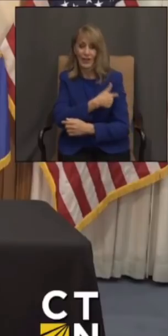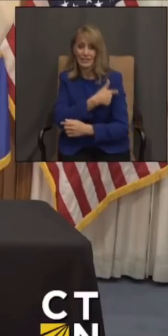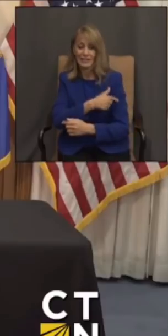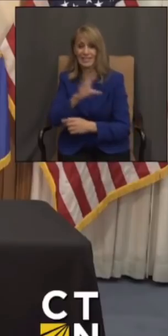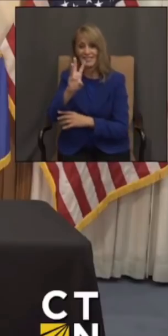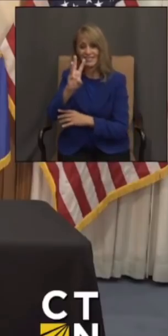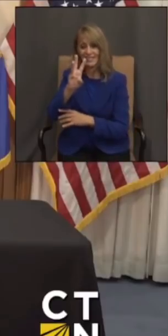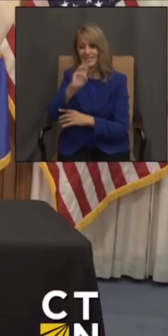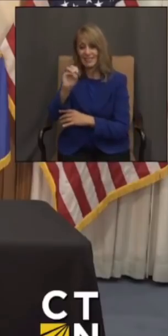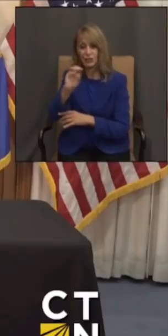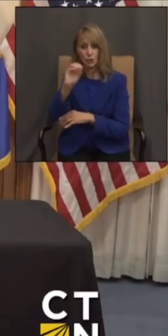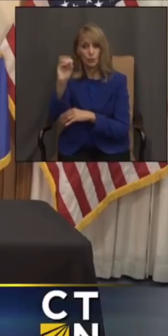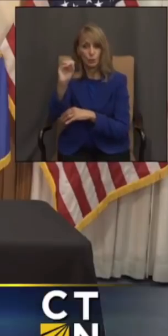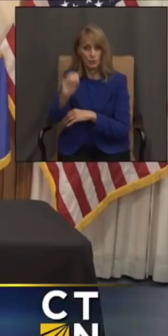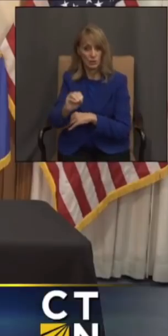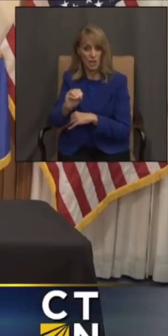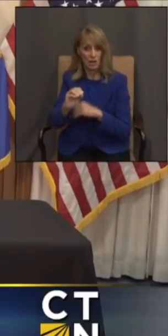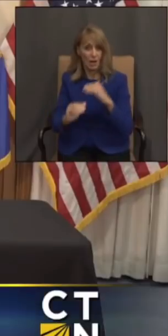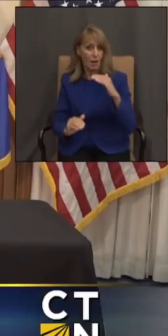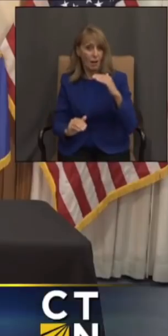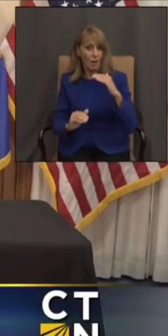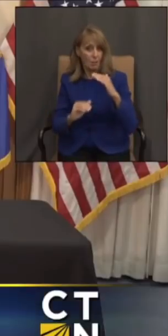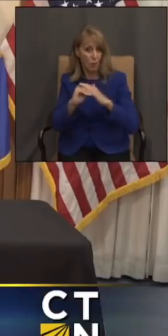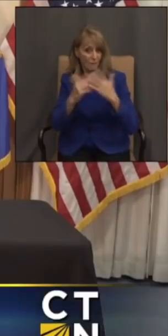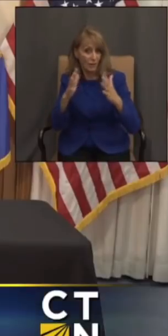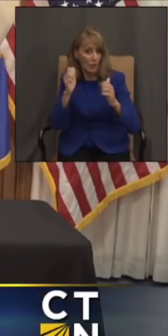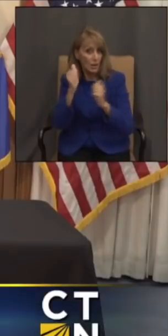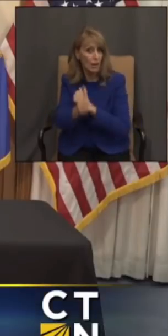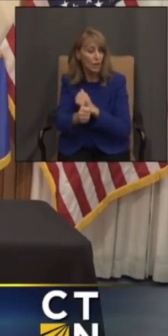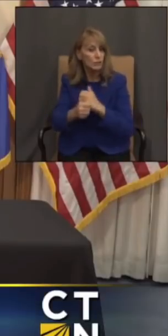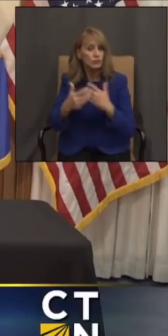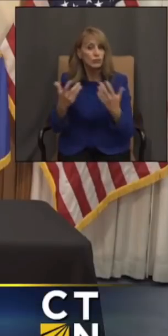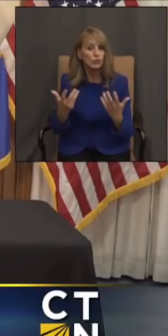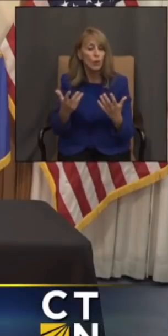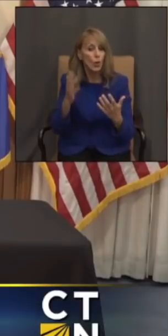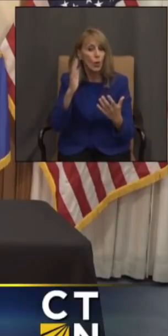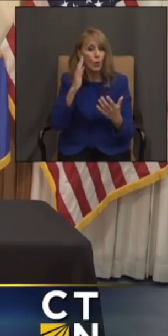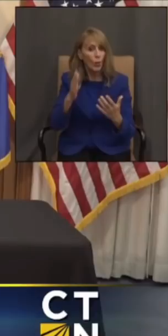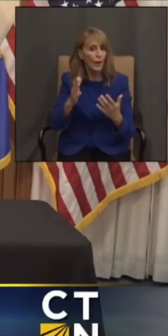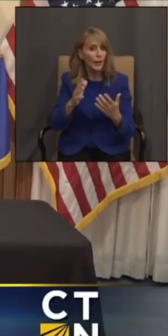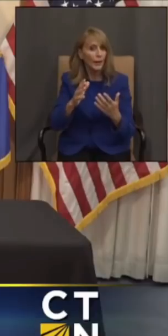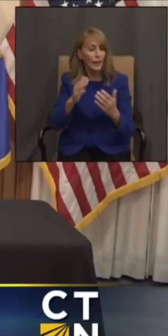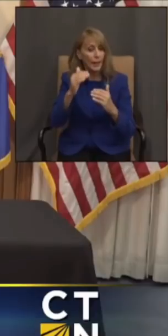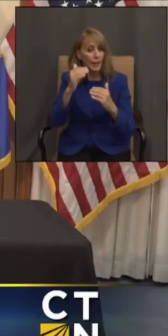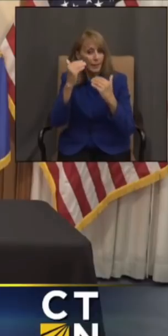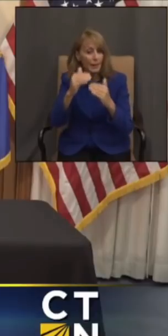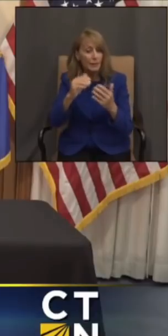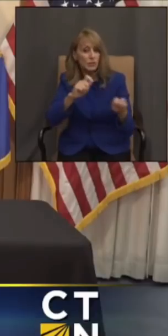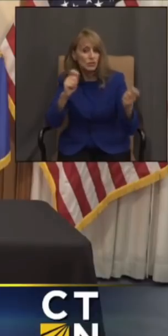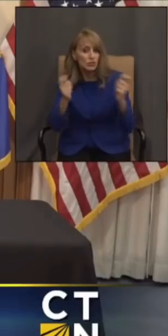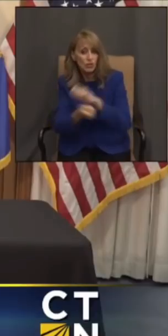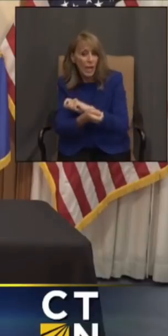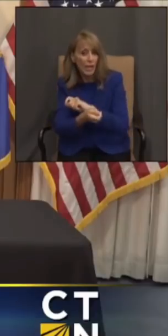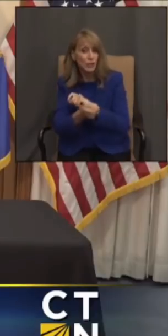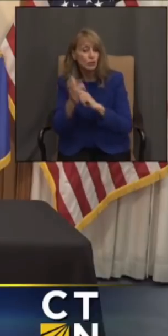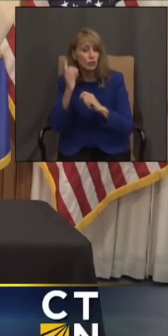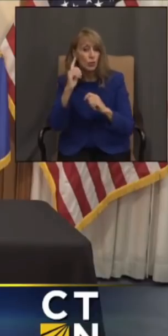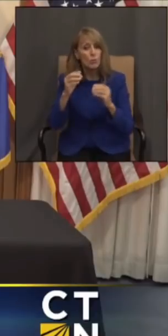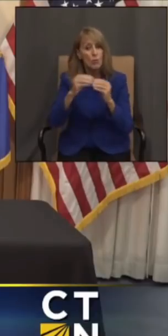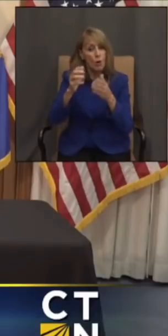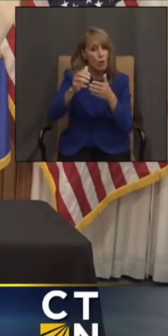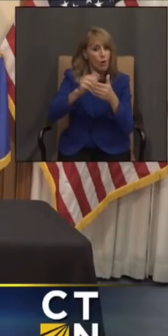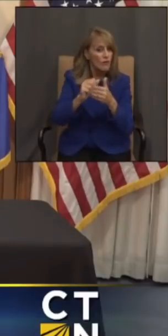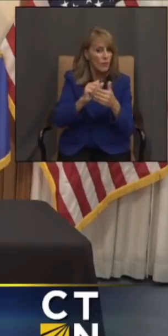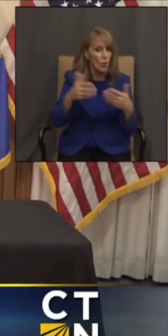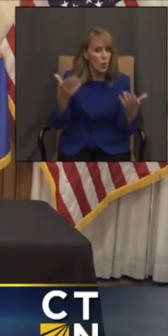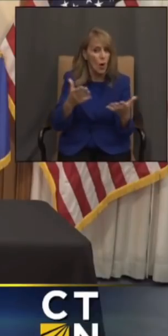in Connecticut. Do you already know what changes you would have in place or like certain limits that would be lifted, or is that to